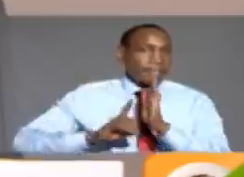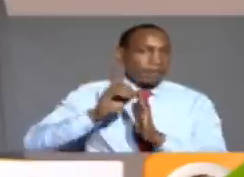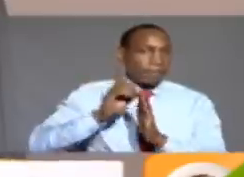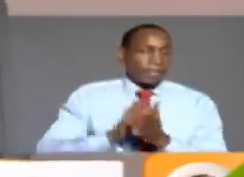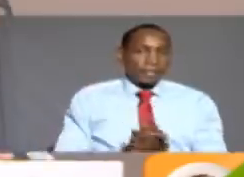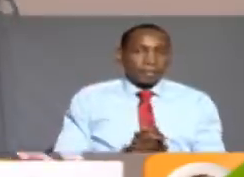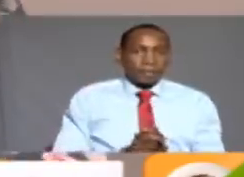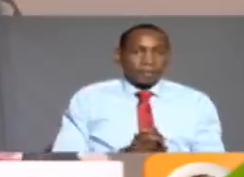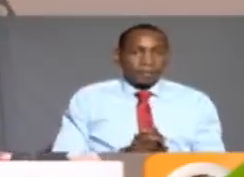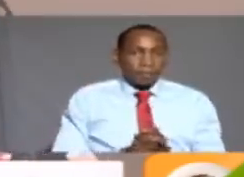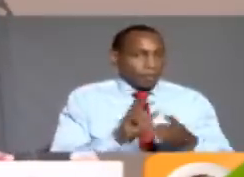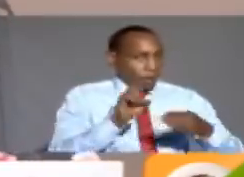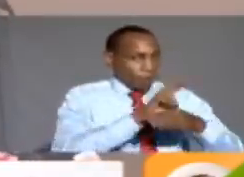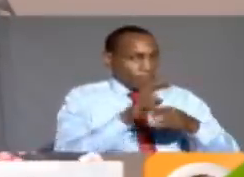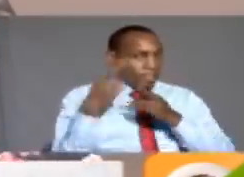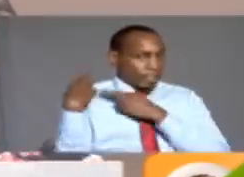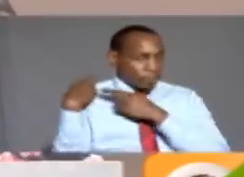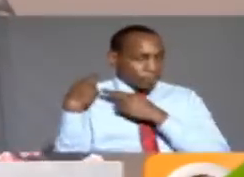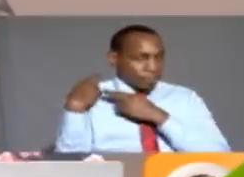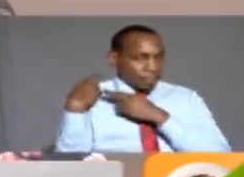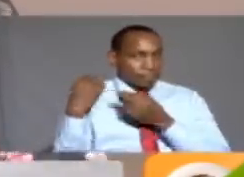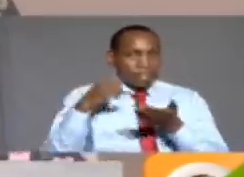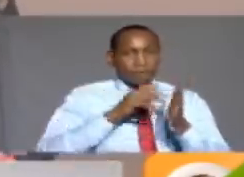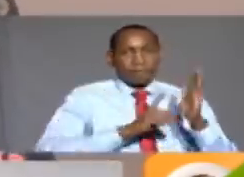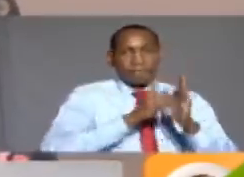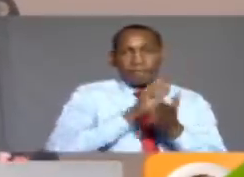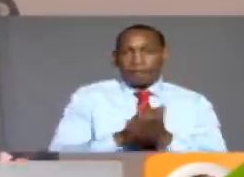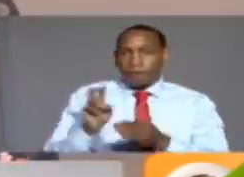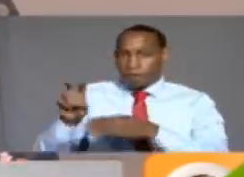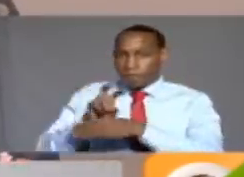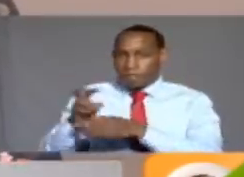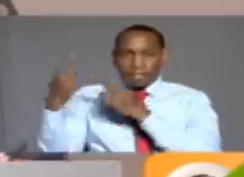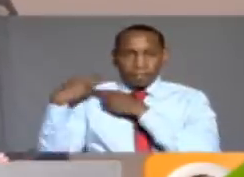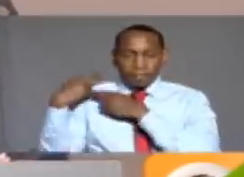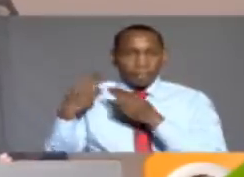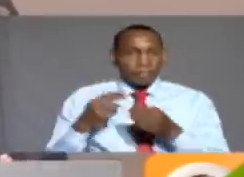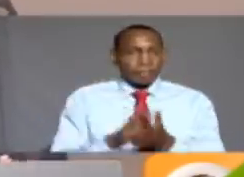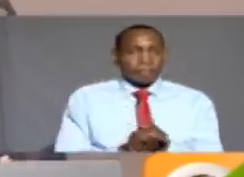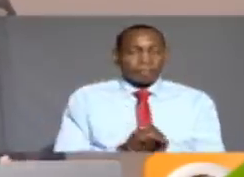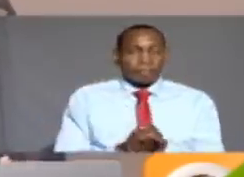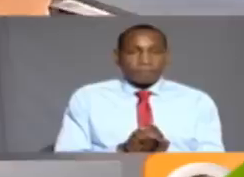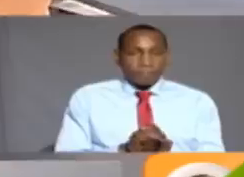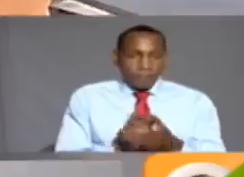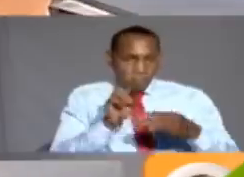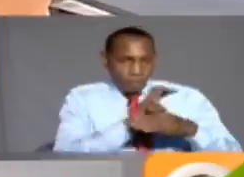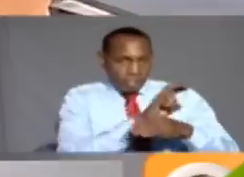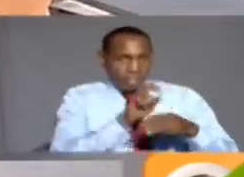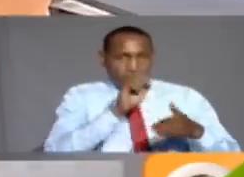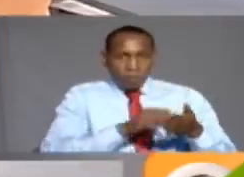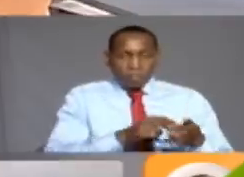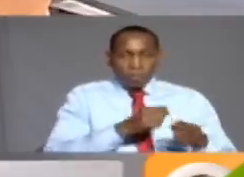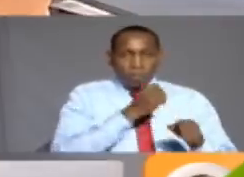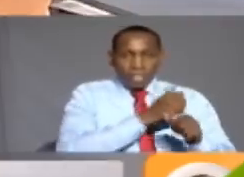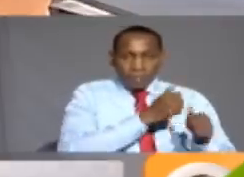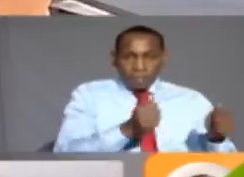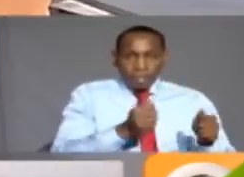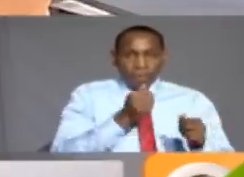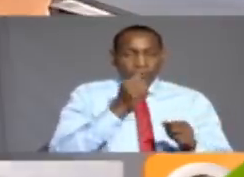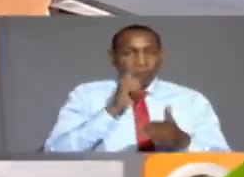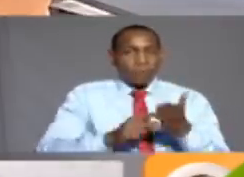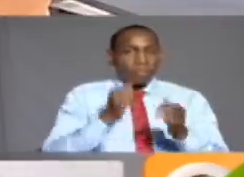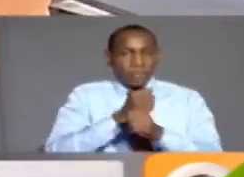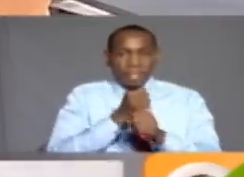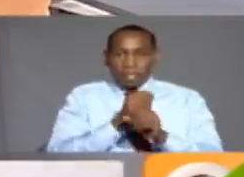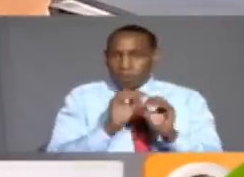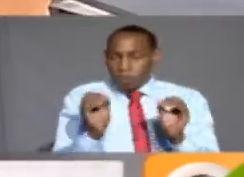think... Oversight role is part of development. Oversight role we are doing. That is part of development, isn't oversight it? To check what is working and what is not working is part of development. You